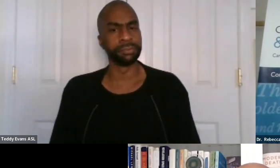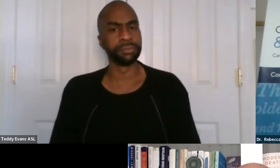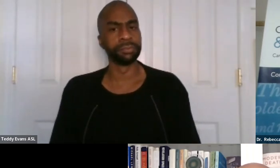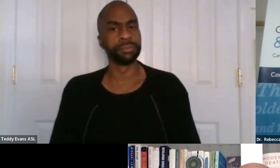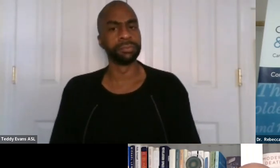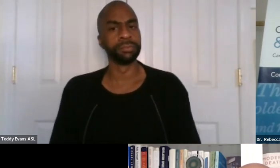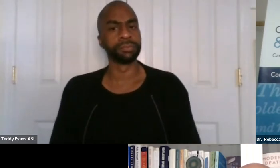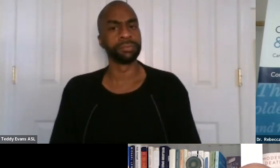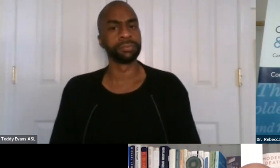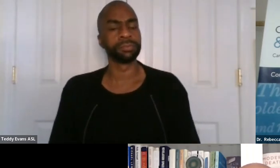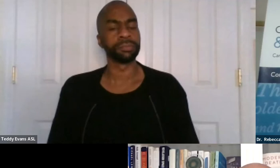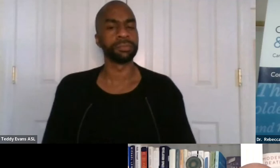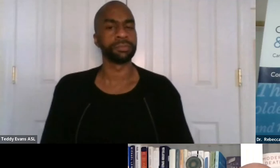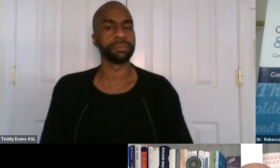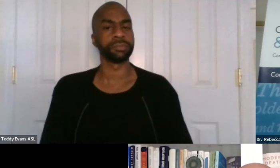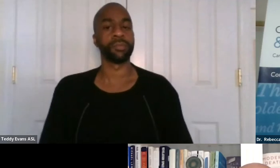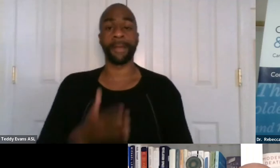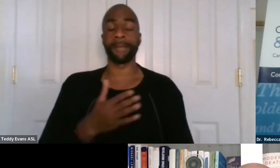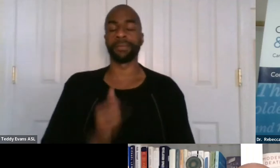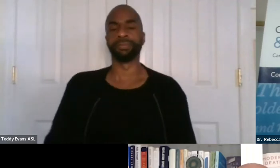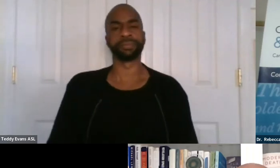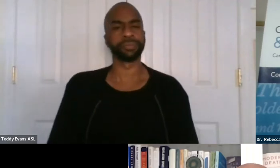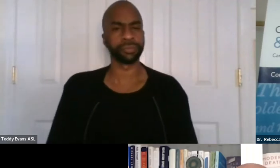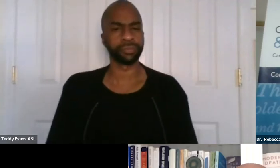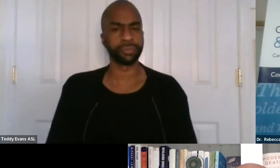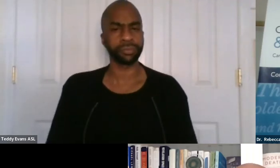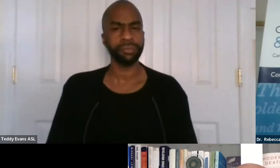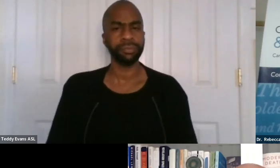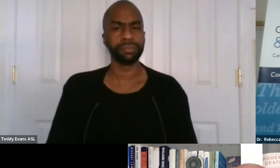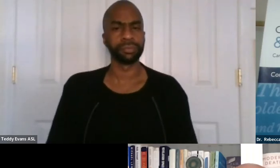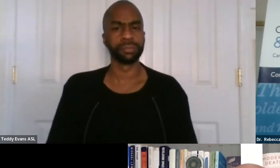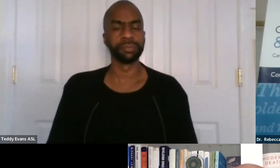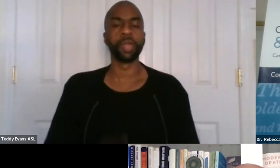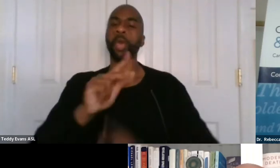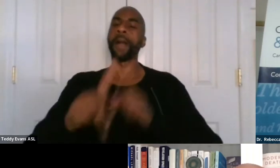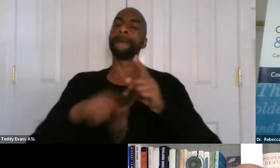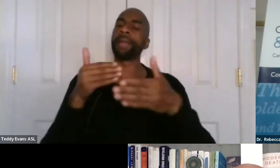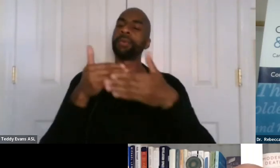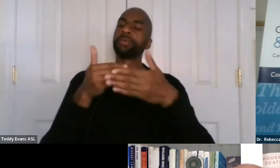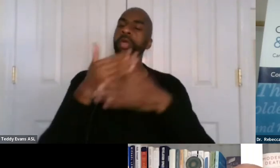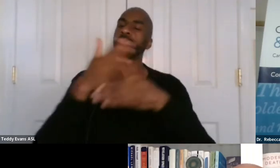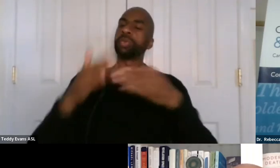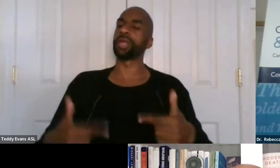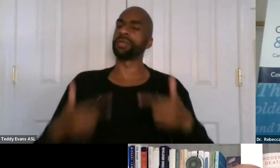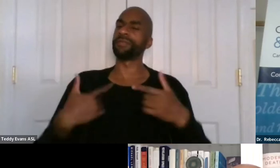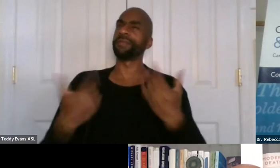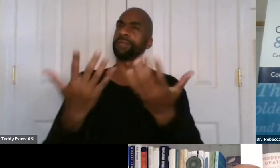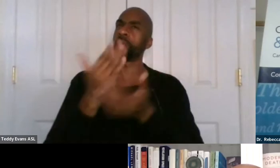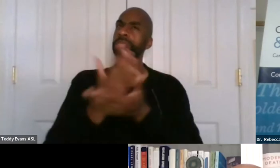what was going on, and who just wanted some semblance of understanding, who wanted a hand, who wanted some